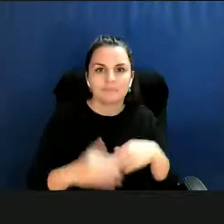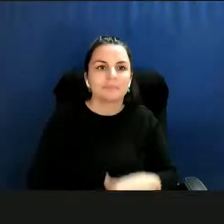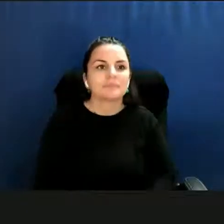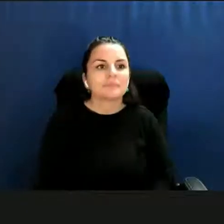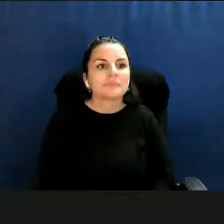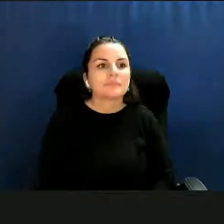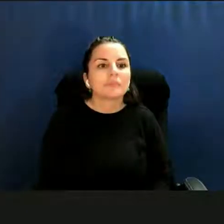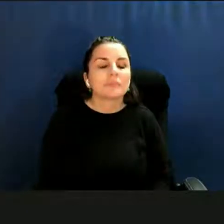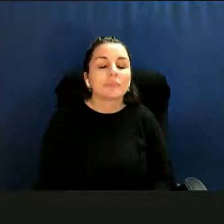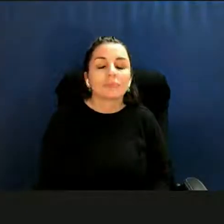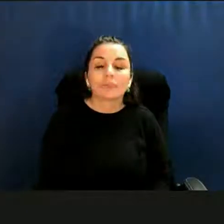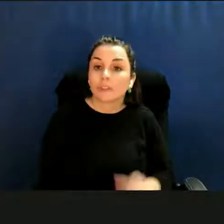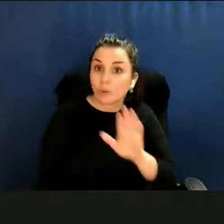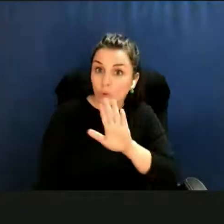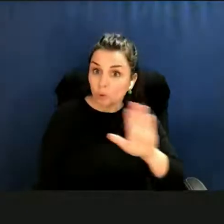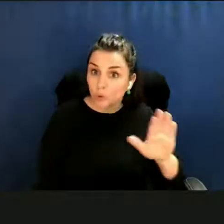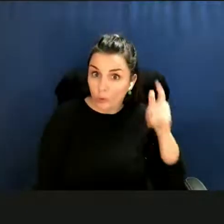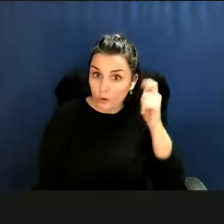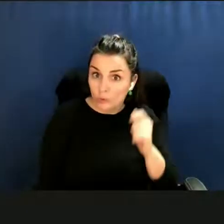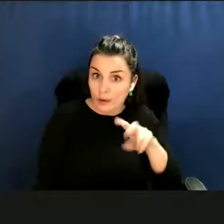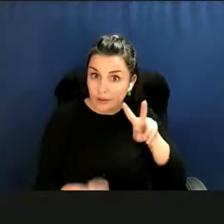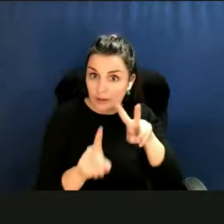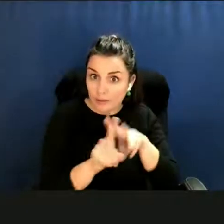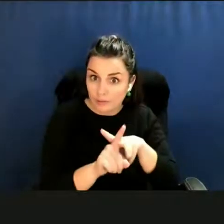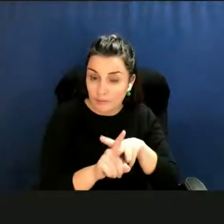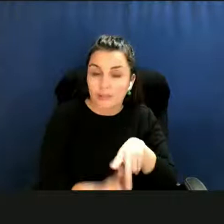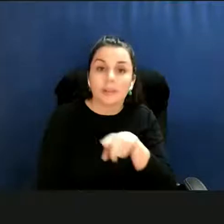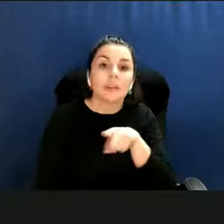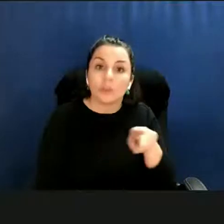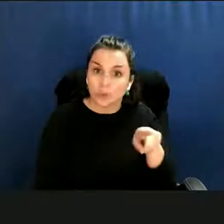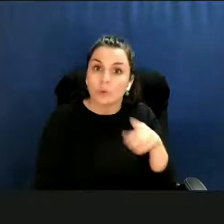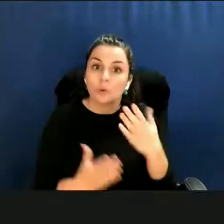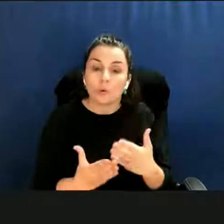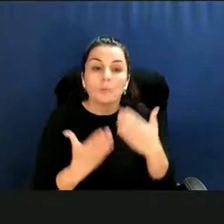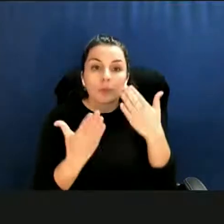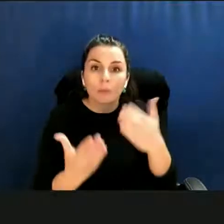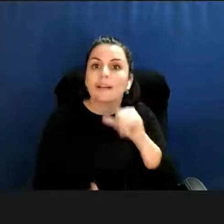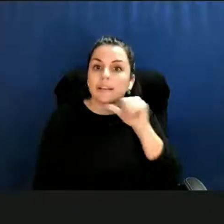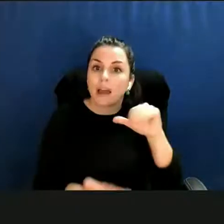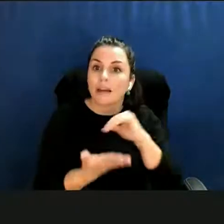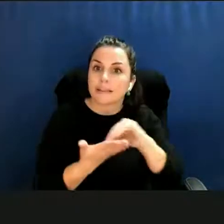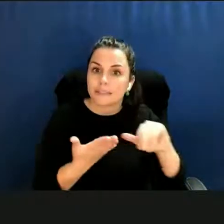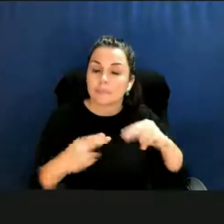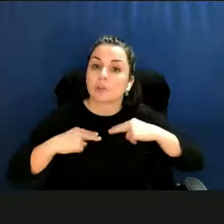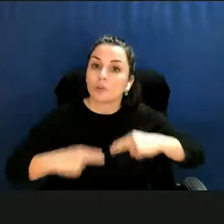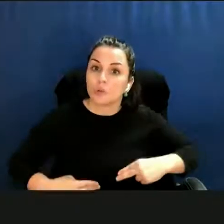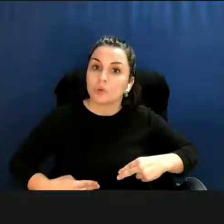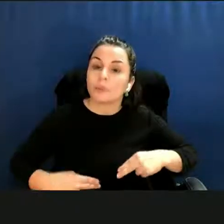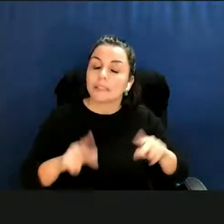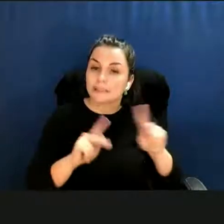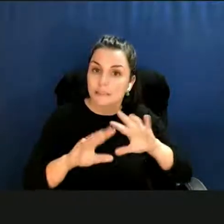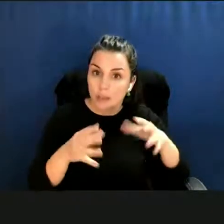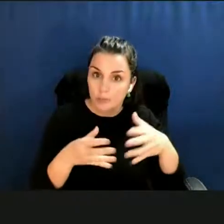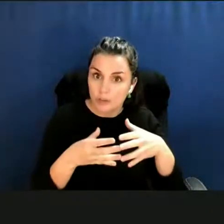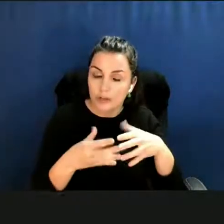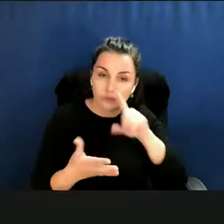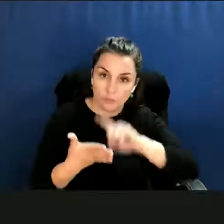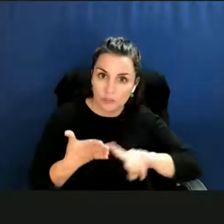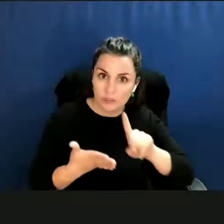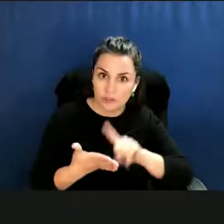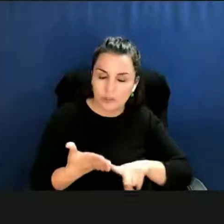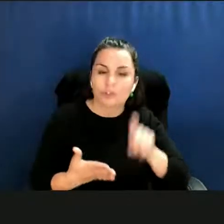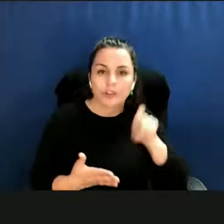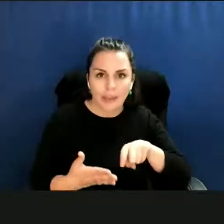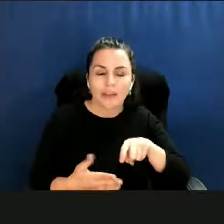So in your application, if you're proposing non-exempt human subjects research, you're going to need to address 4 different